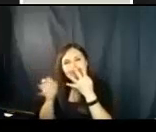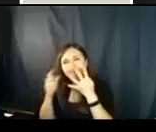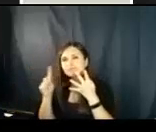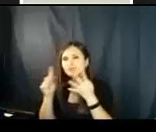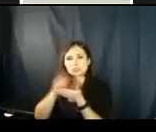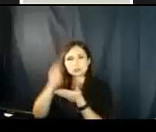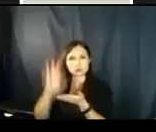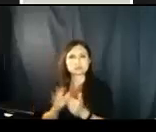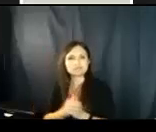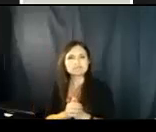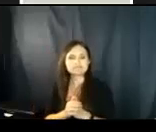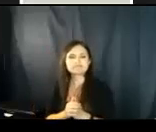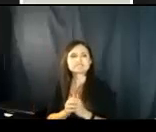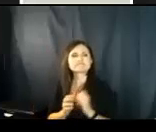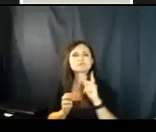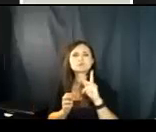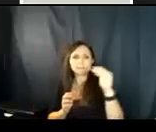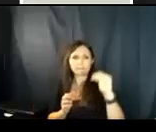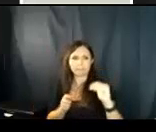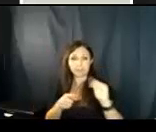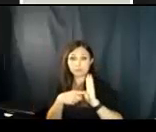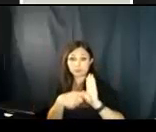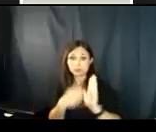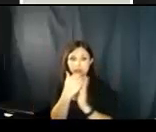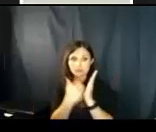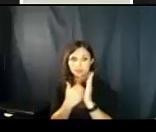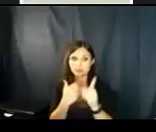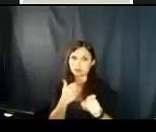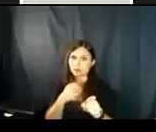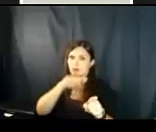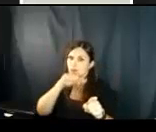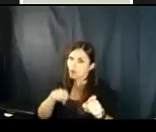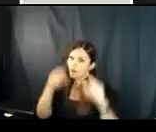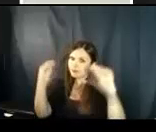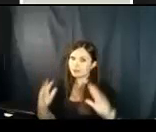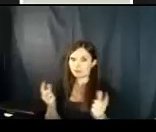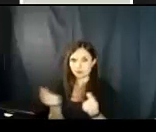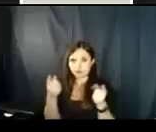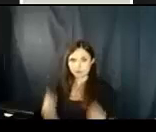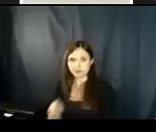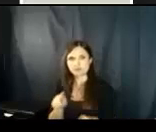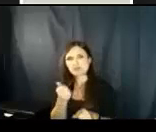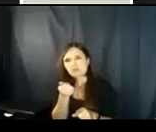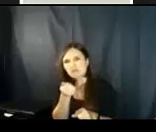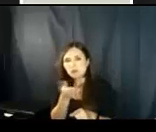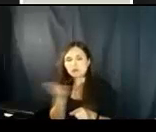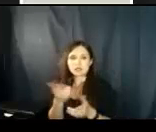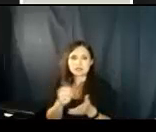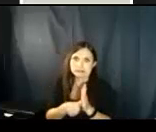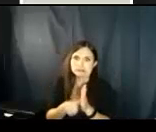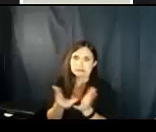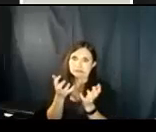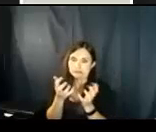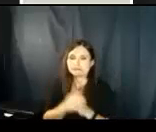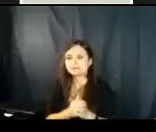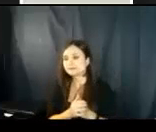students. I want to show you this lesson because I love what this teacher did. And so here, there are a couple things I want to emphasize. One